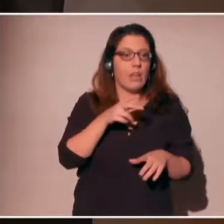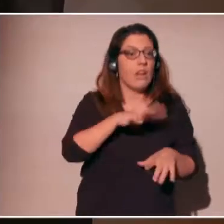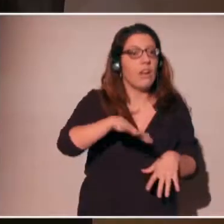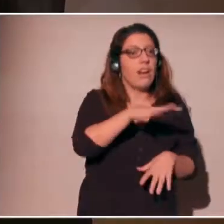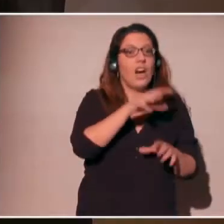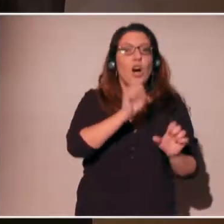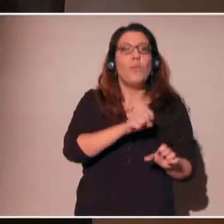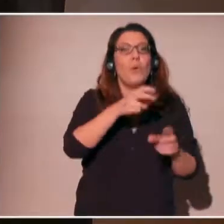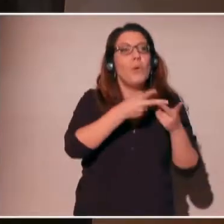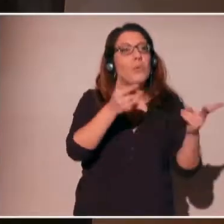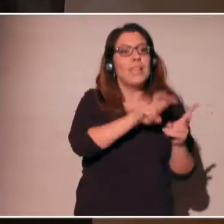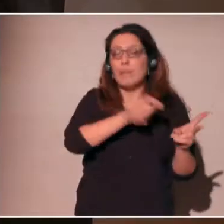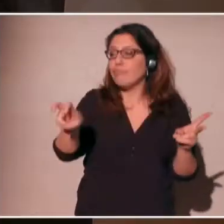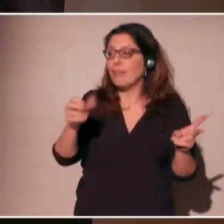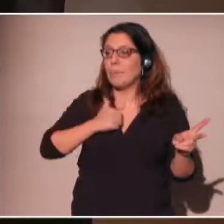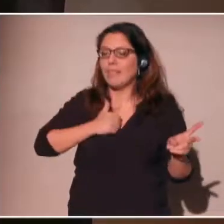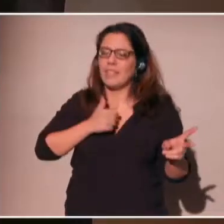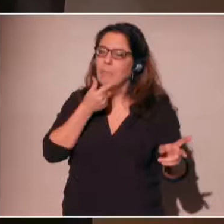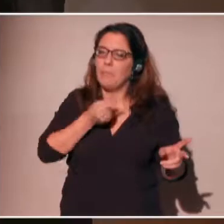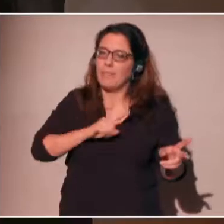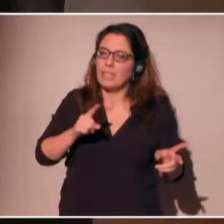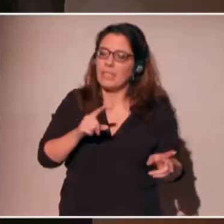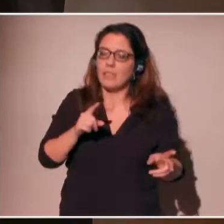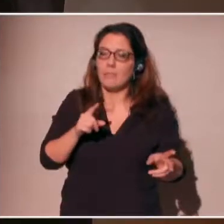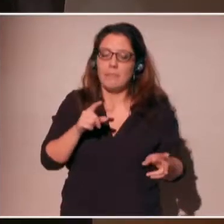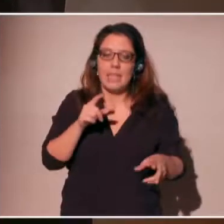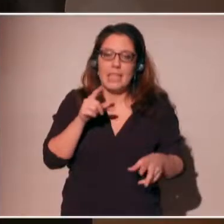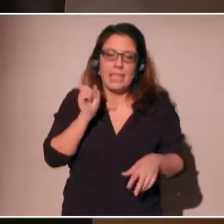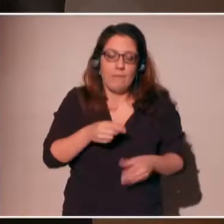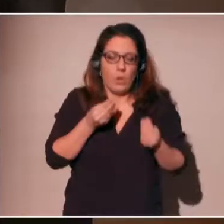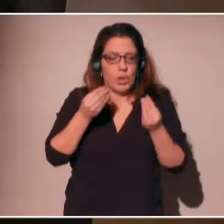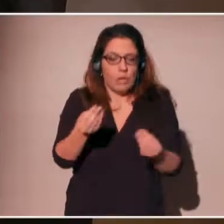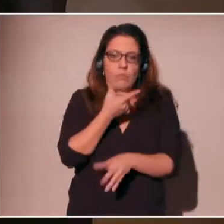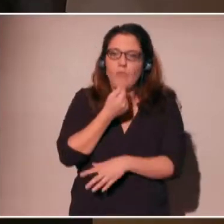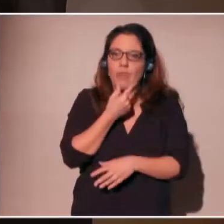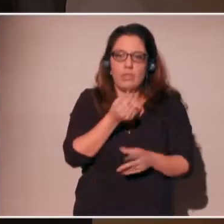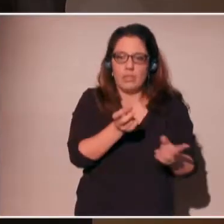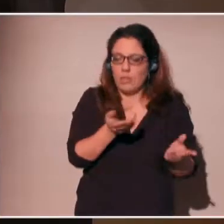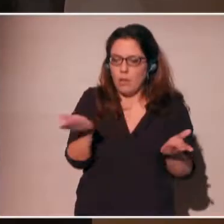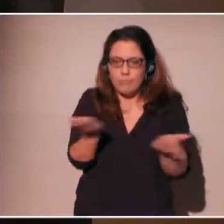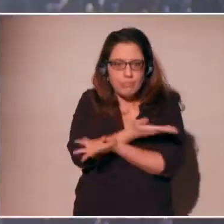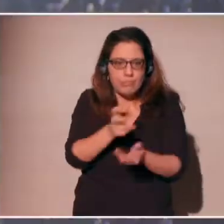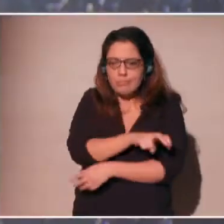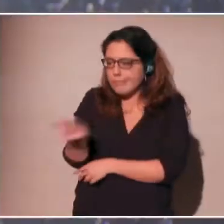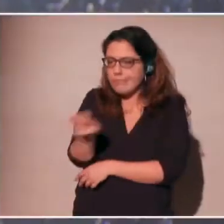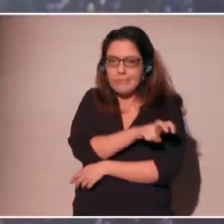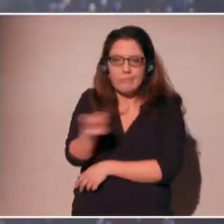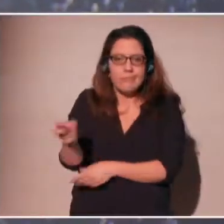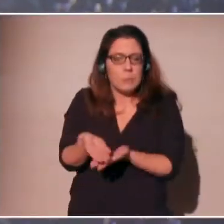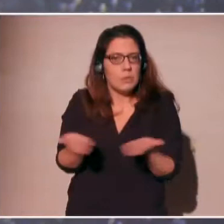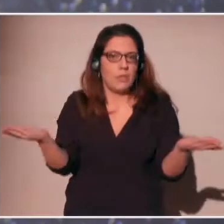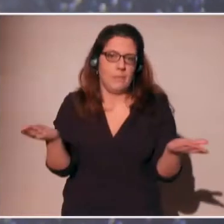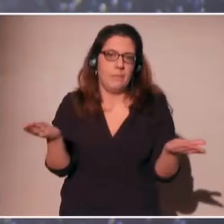sector. What that means is that if there should be links between the two sectors. It should